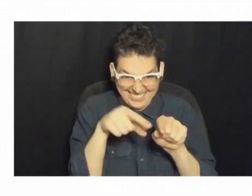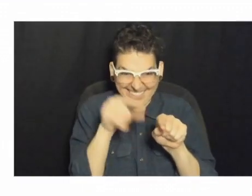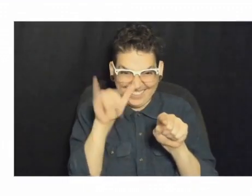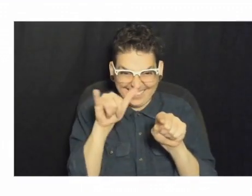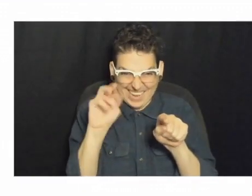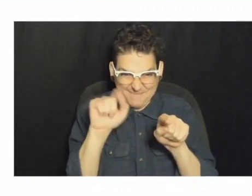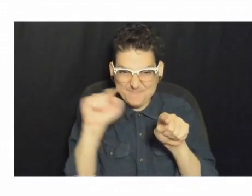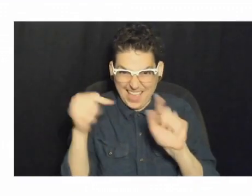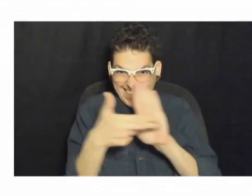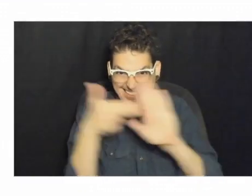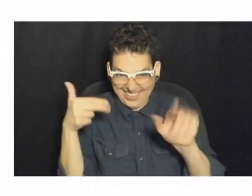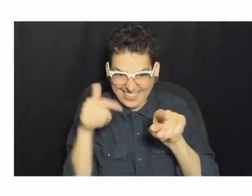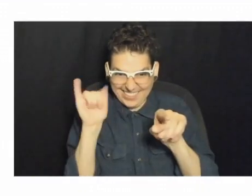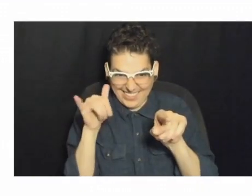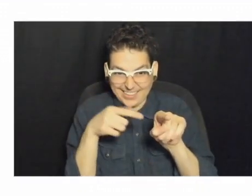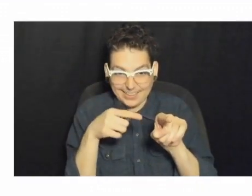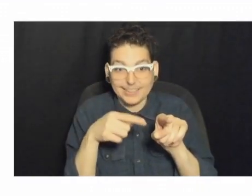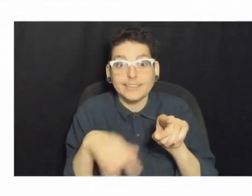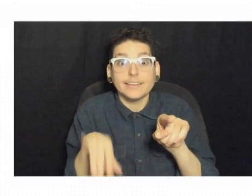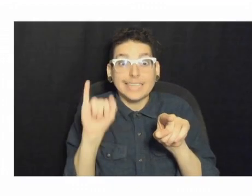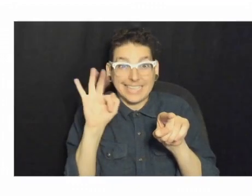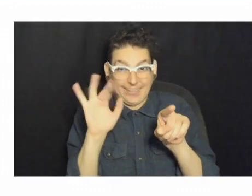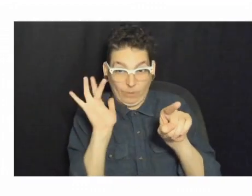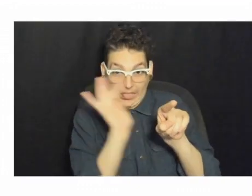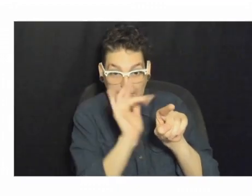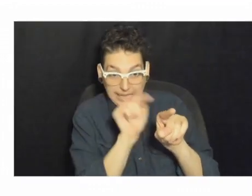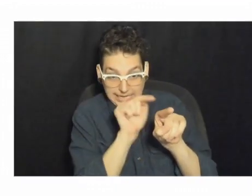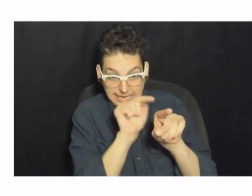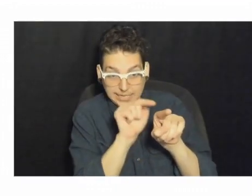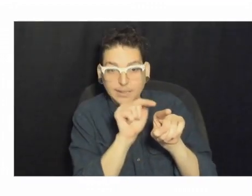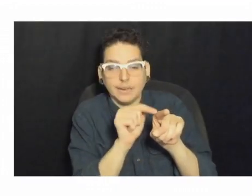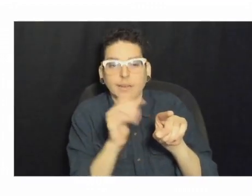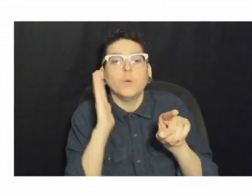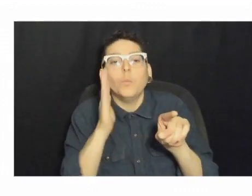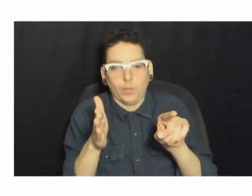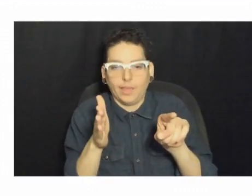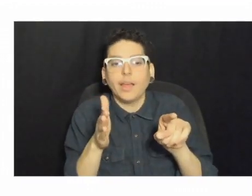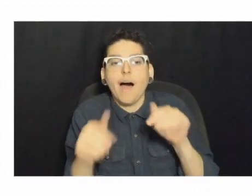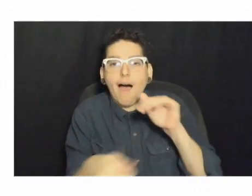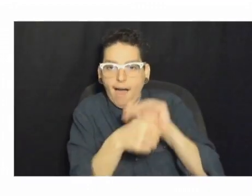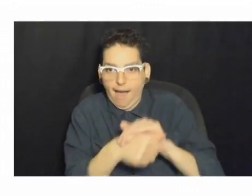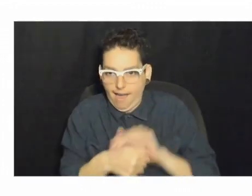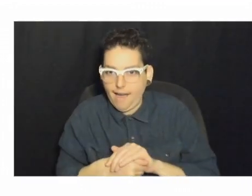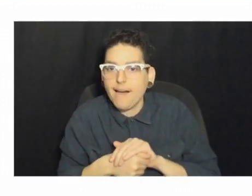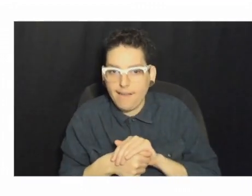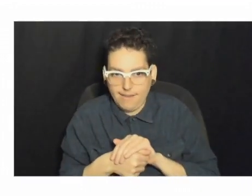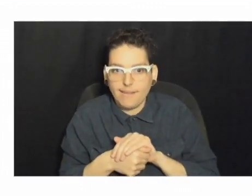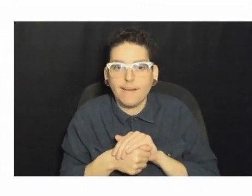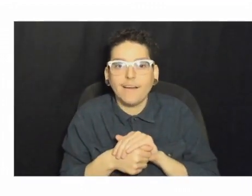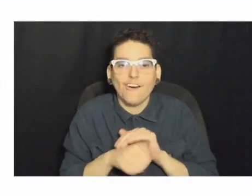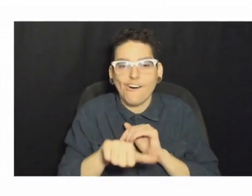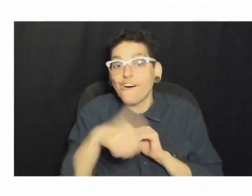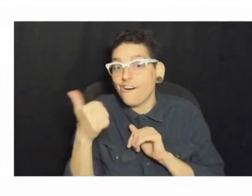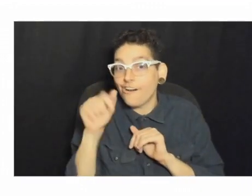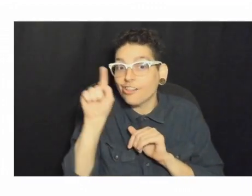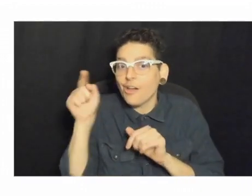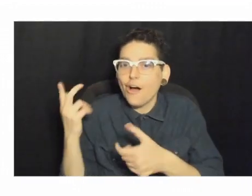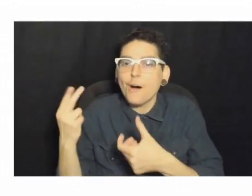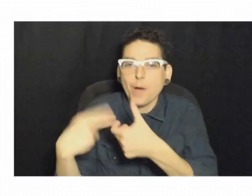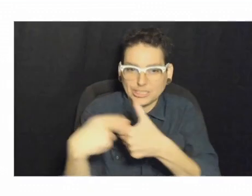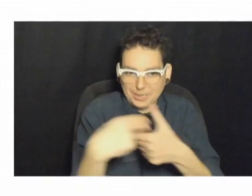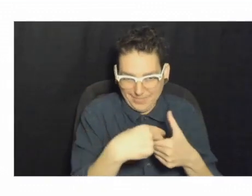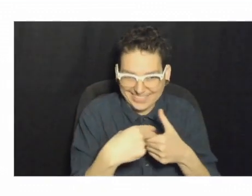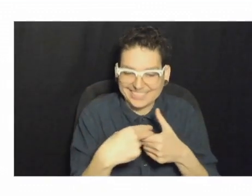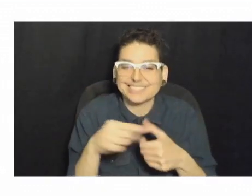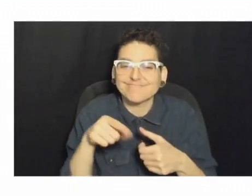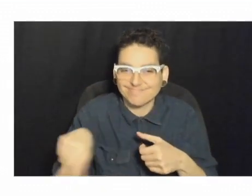you click on that, it will hide everybody else's cursors. So Matt's just re-clicked it and I unclicked it so that you can